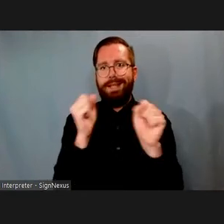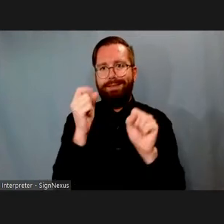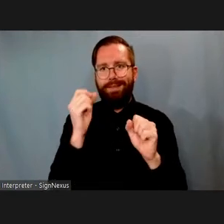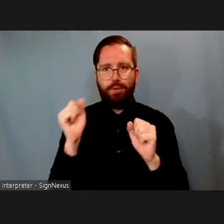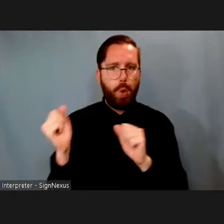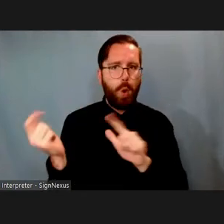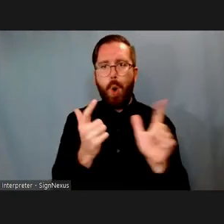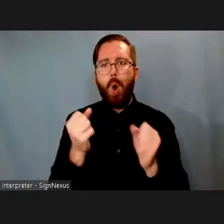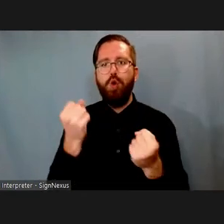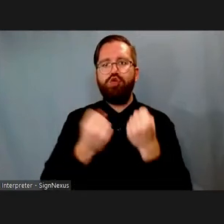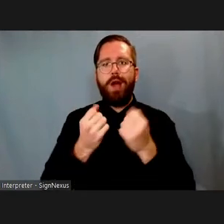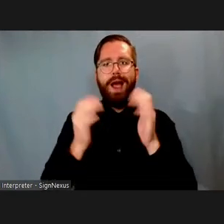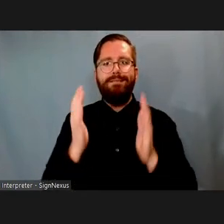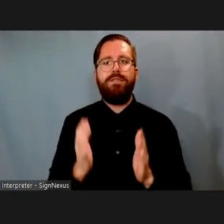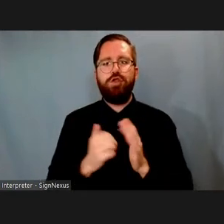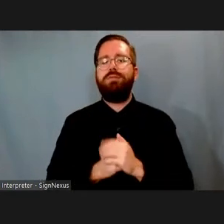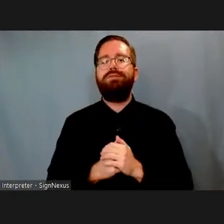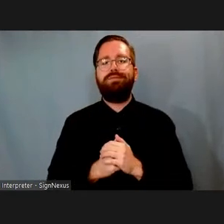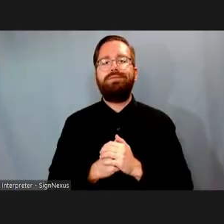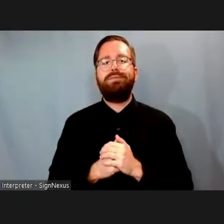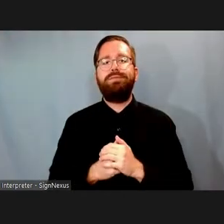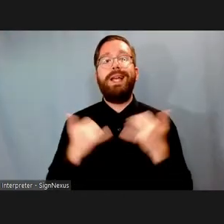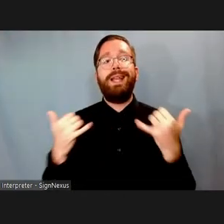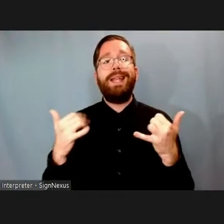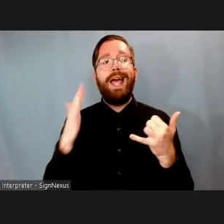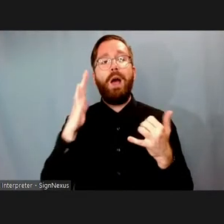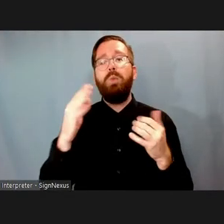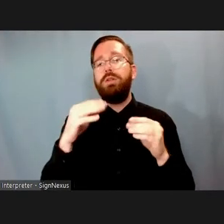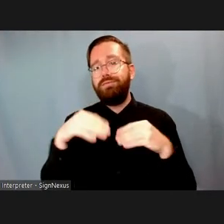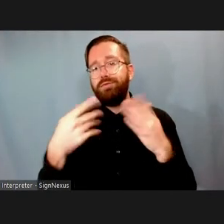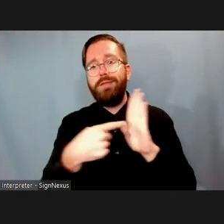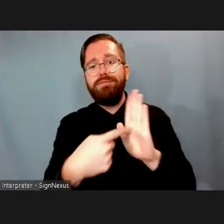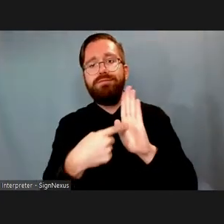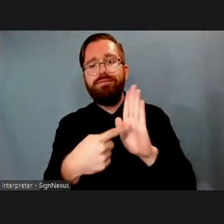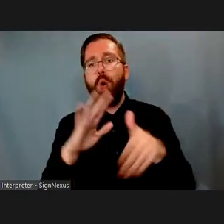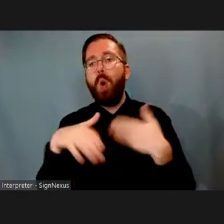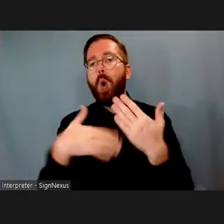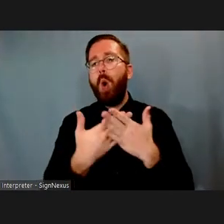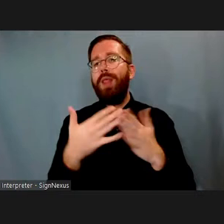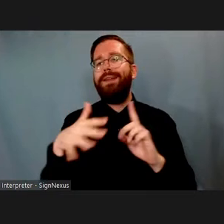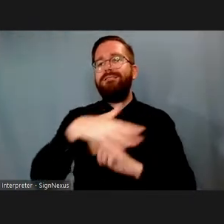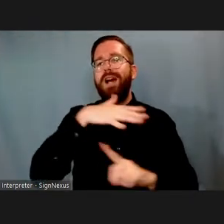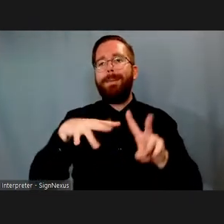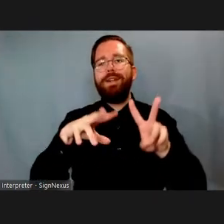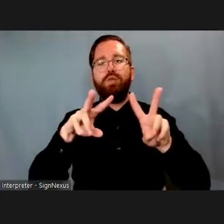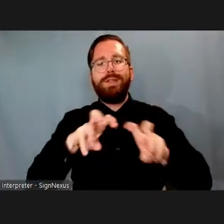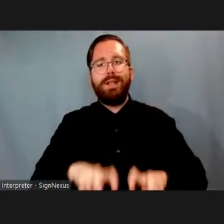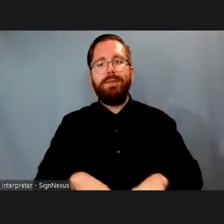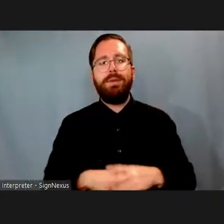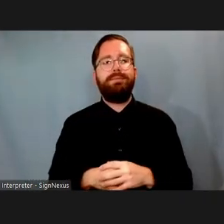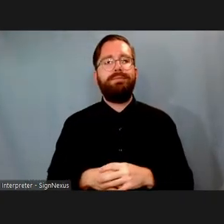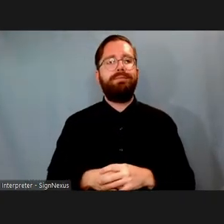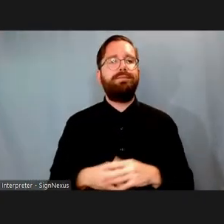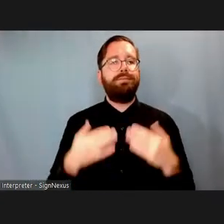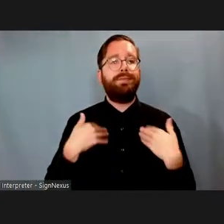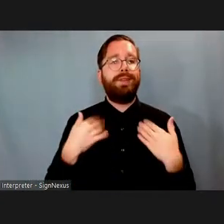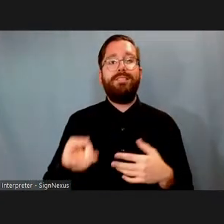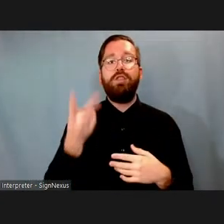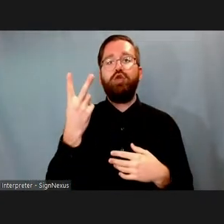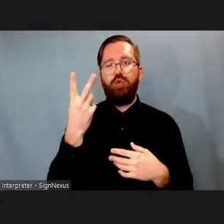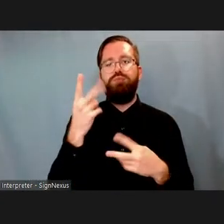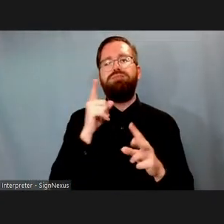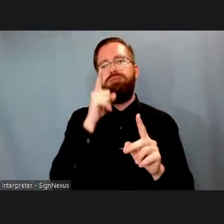i'll now walk you through the findings of the environmental assessment there were two project alternatives that are evaluated in the environmental